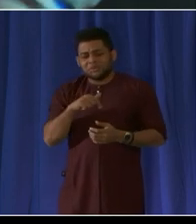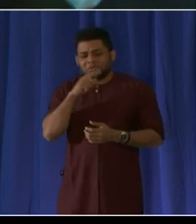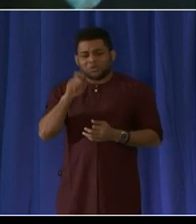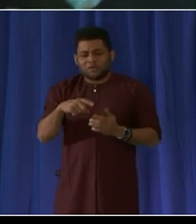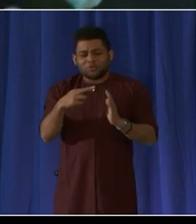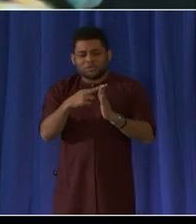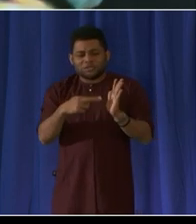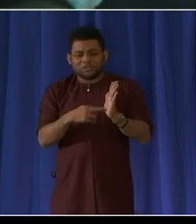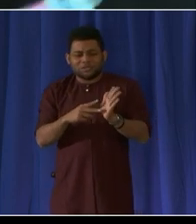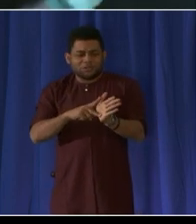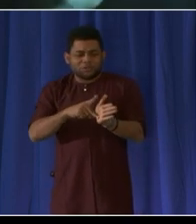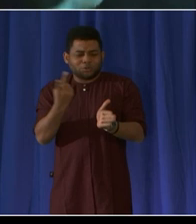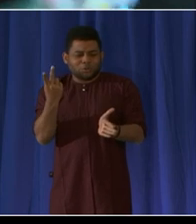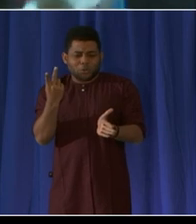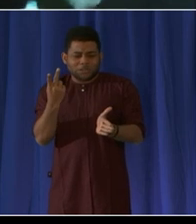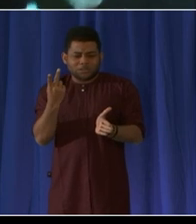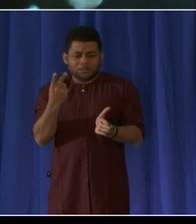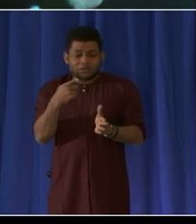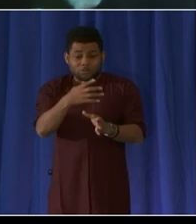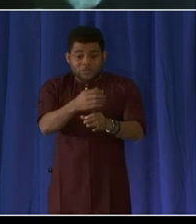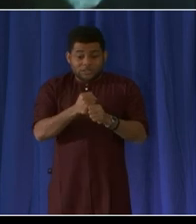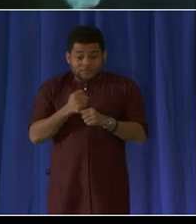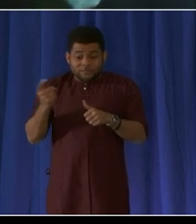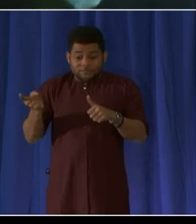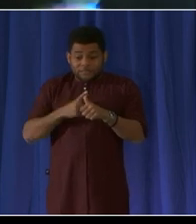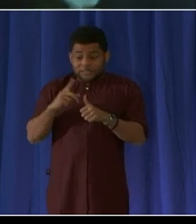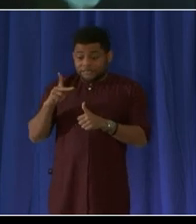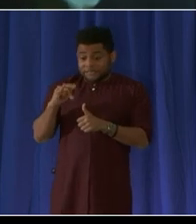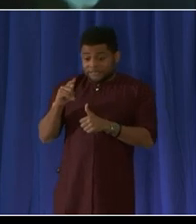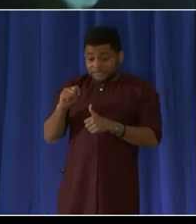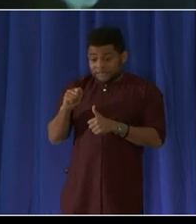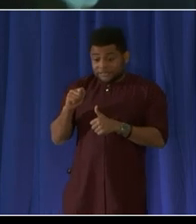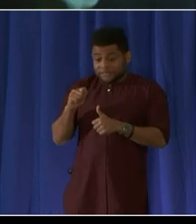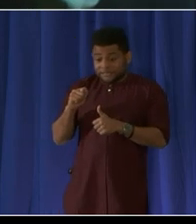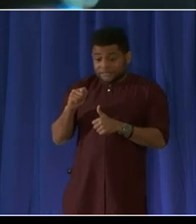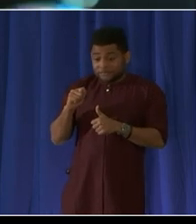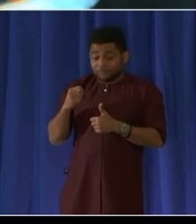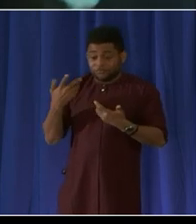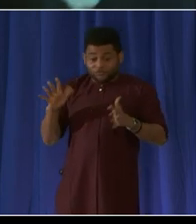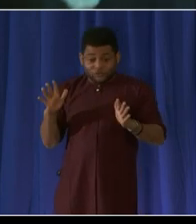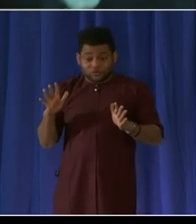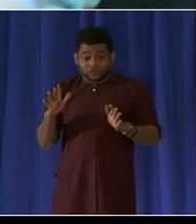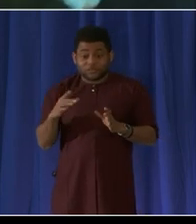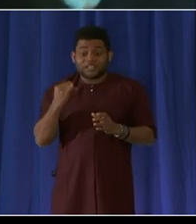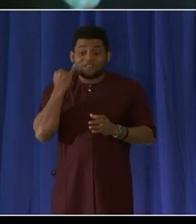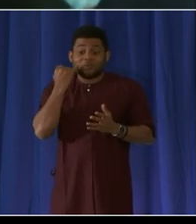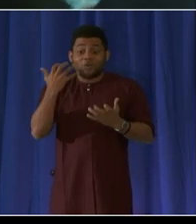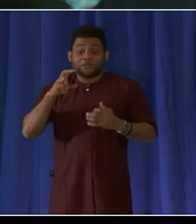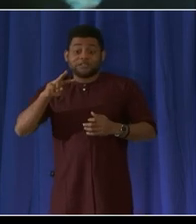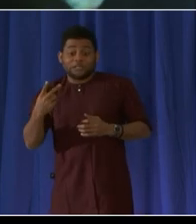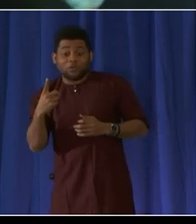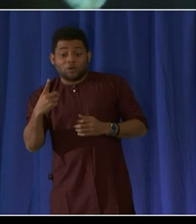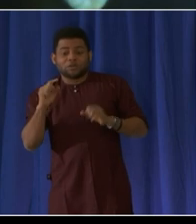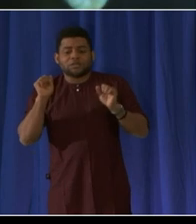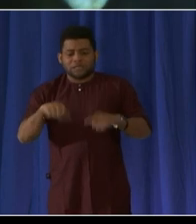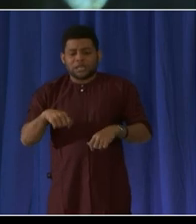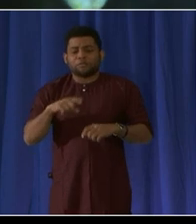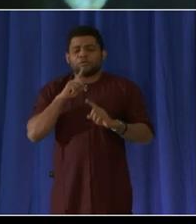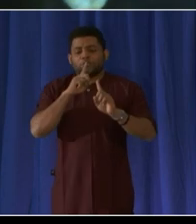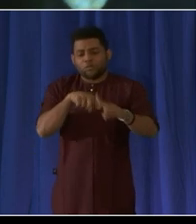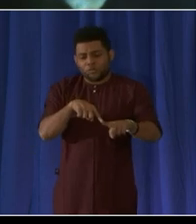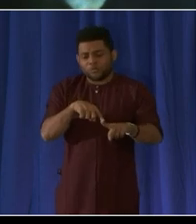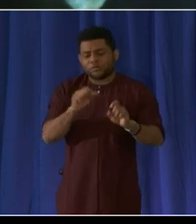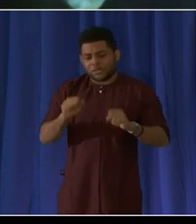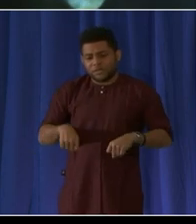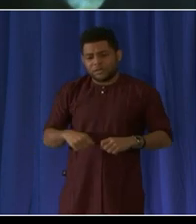twice. So you receive your first kit. Once you receive your first kit, if you want a second kit, you're able